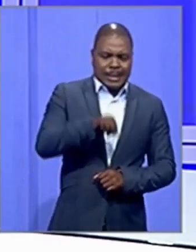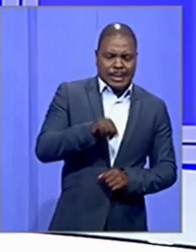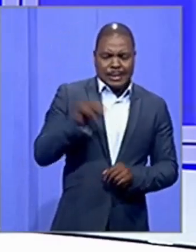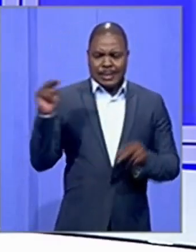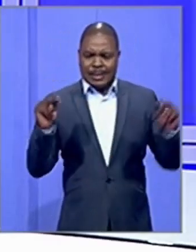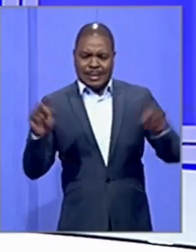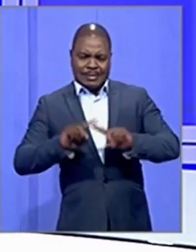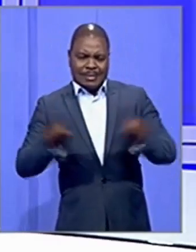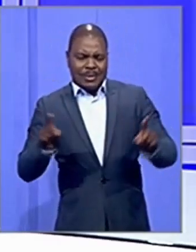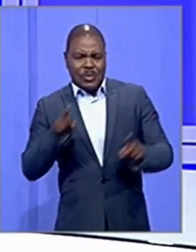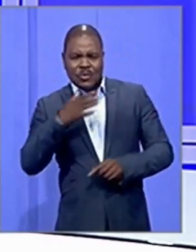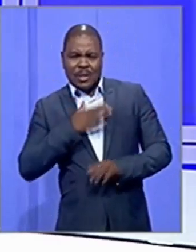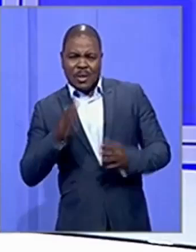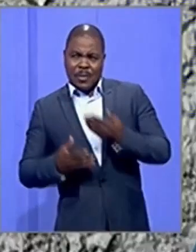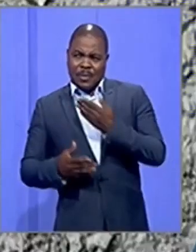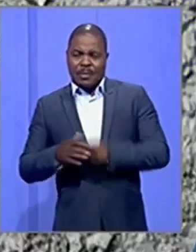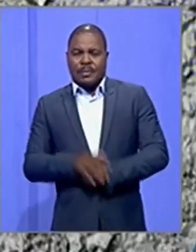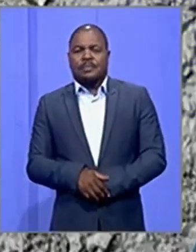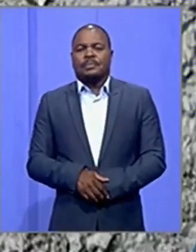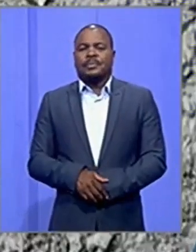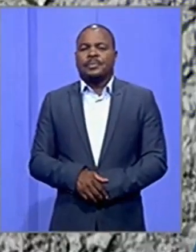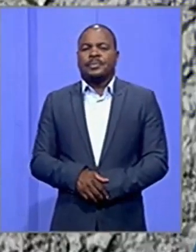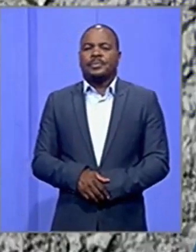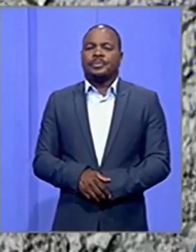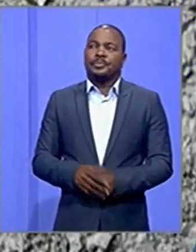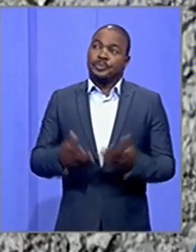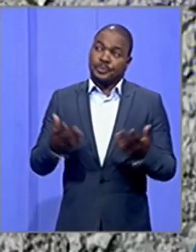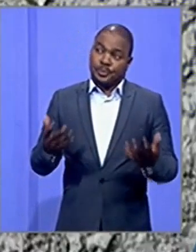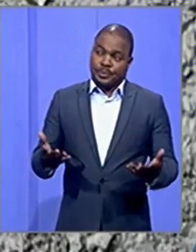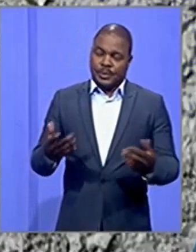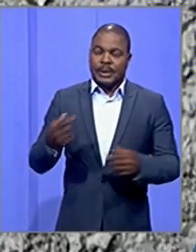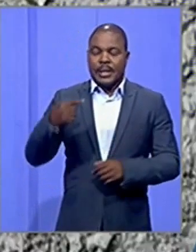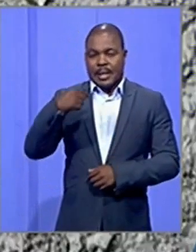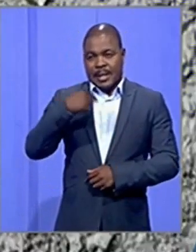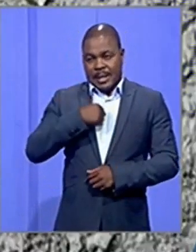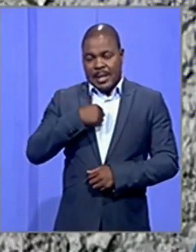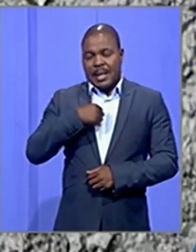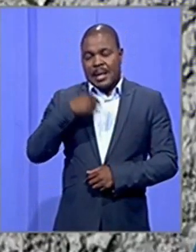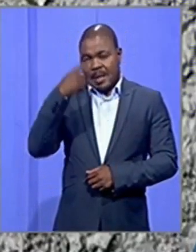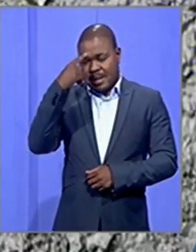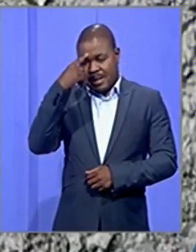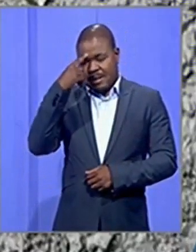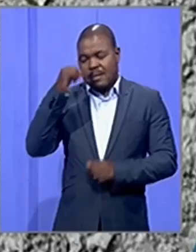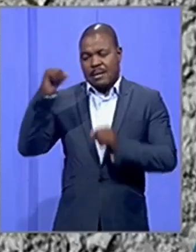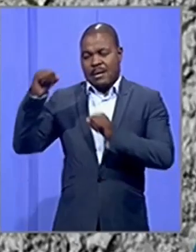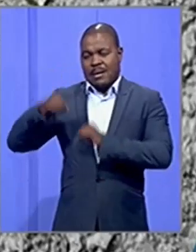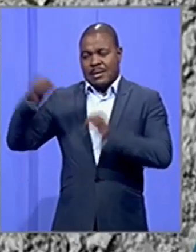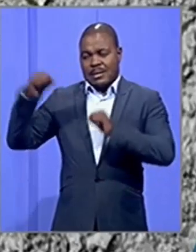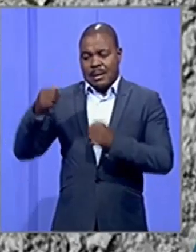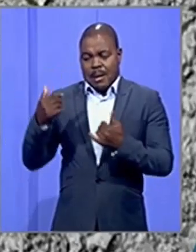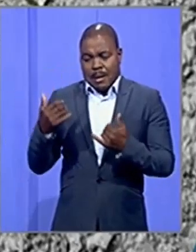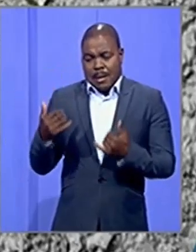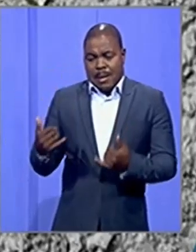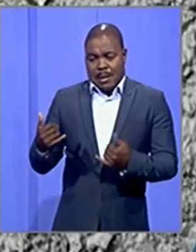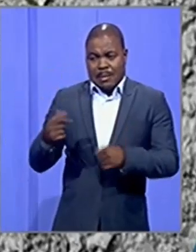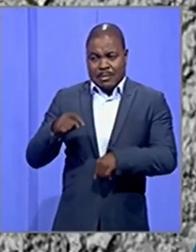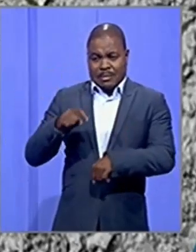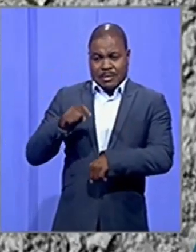ntlheng e? Ke dumelana le ntlha ena ya hore nako ha iso fihle